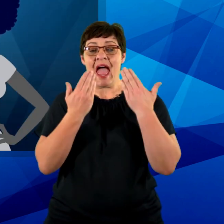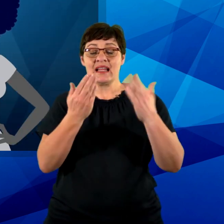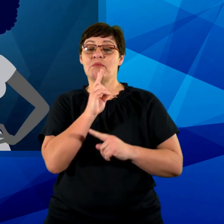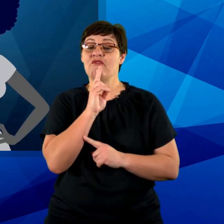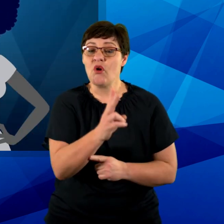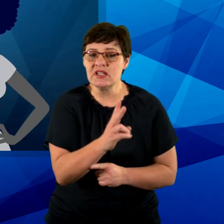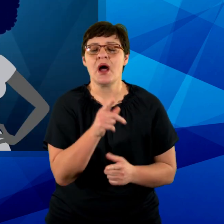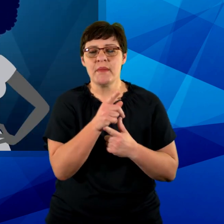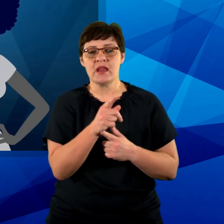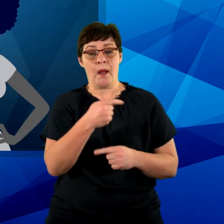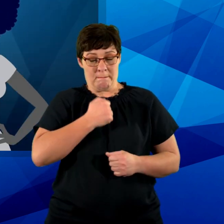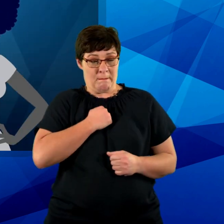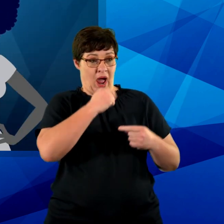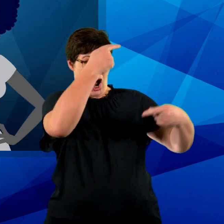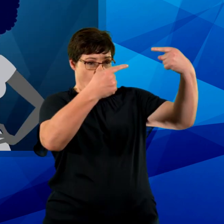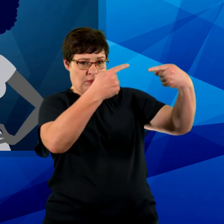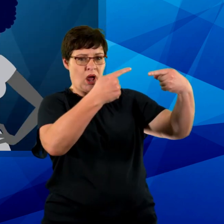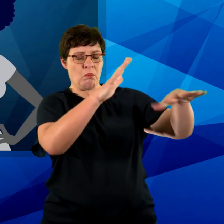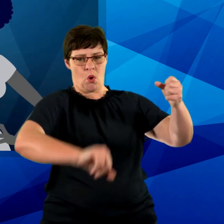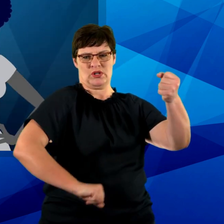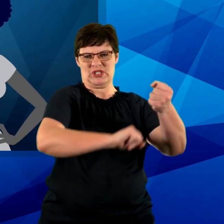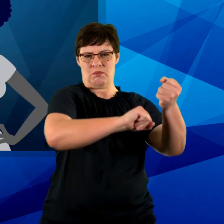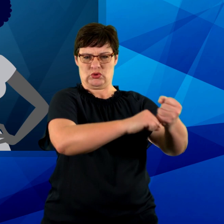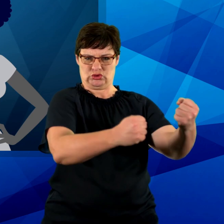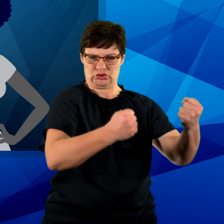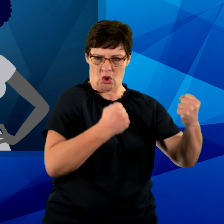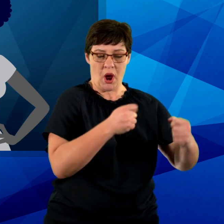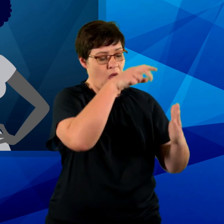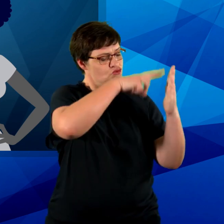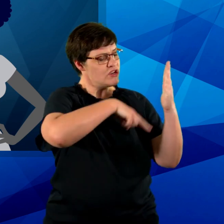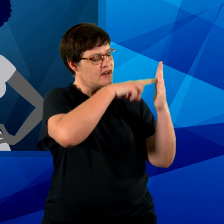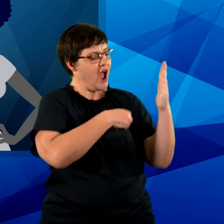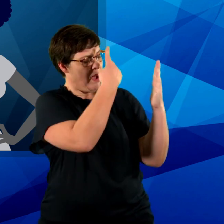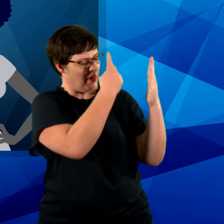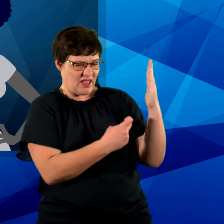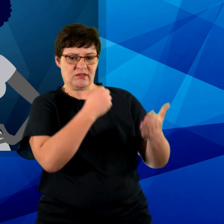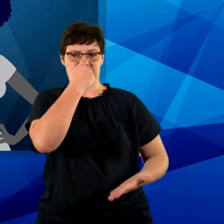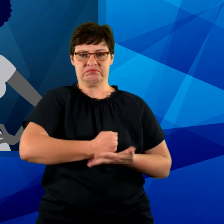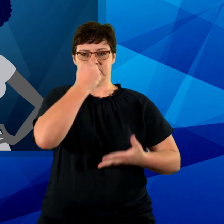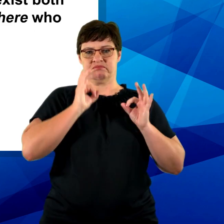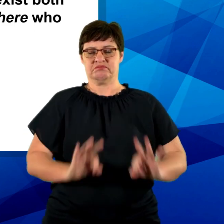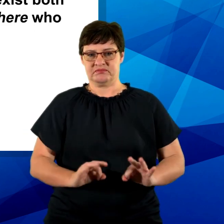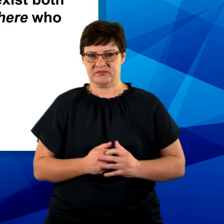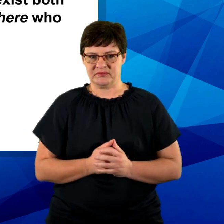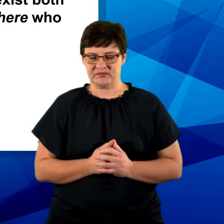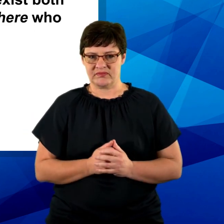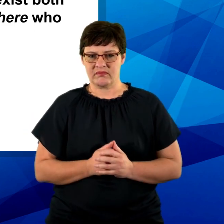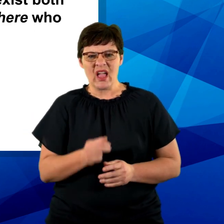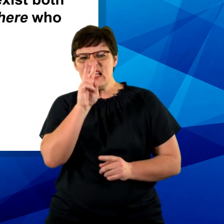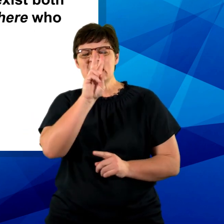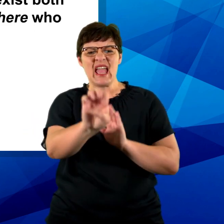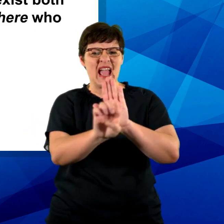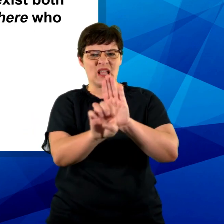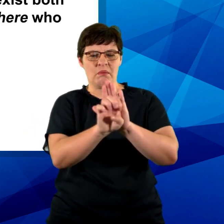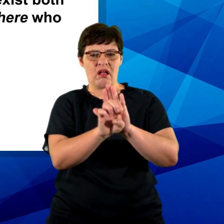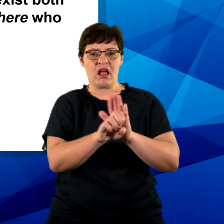helps to strengthen your argument. It makes your text much more convincing and credible. Let's look at an example